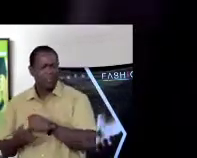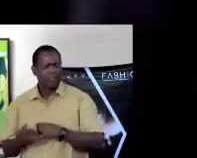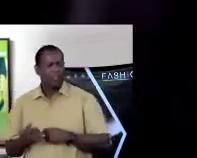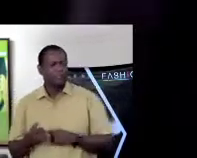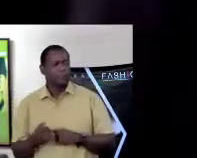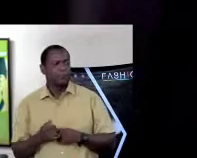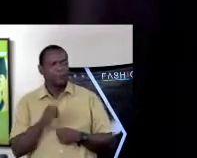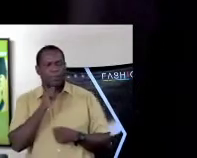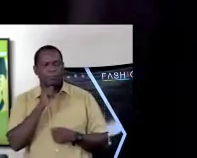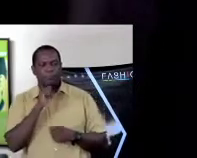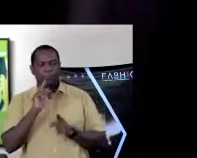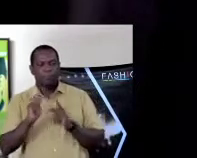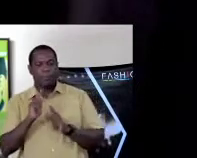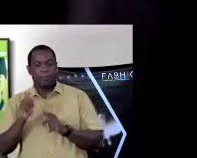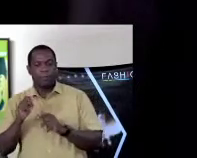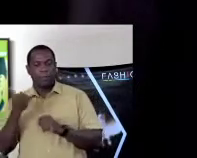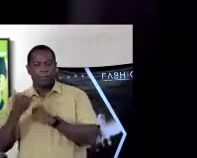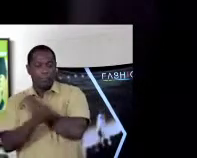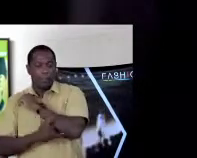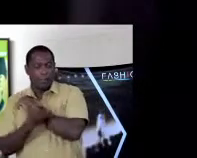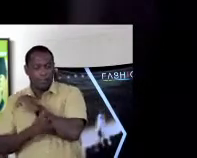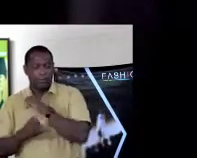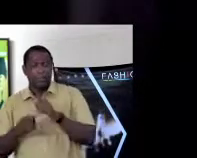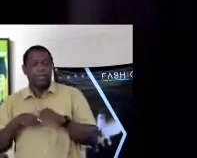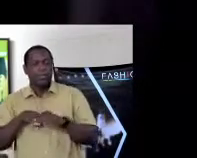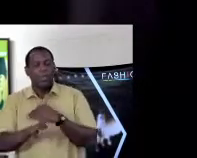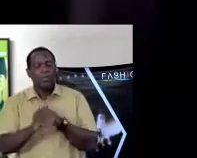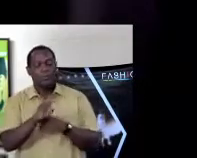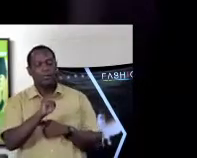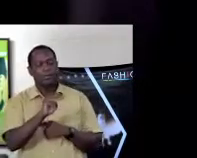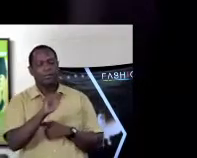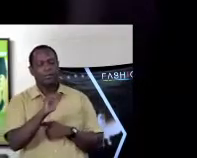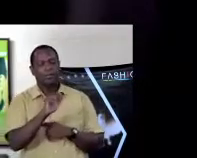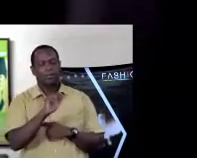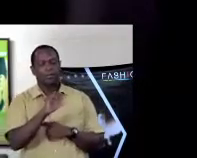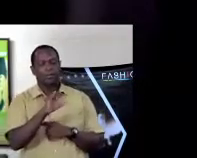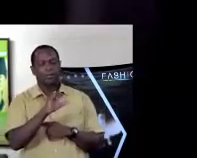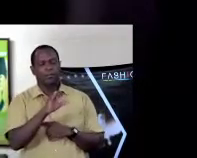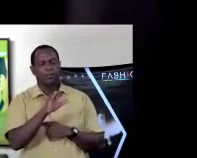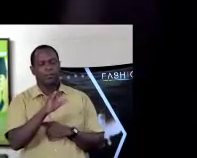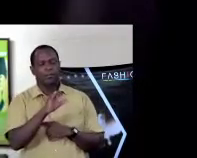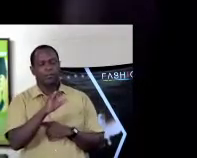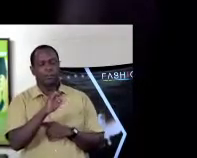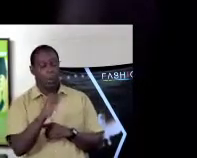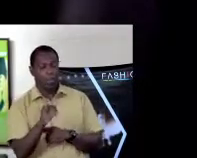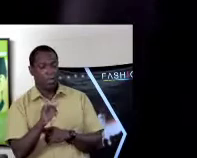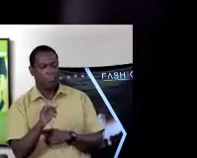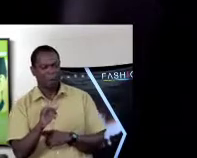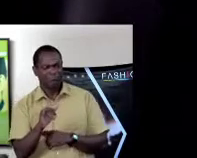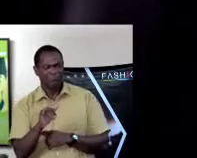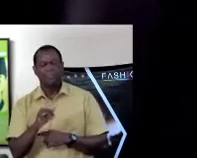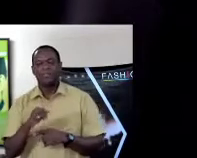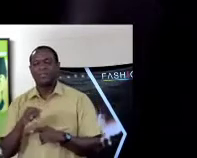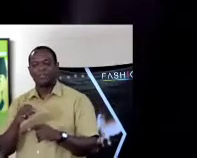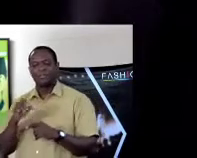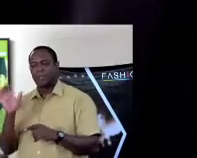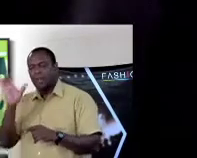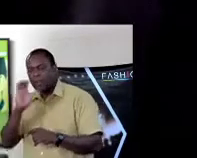you know? The competition is vast, as was mentioned by the other panelists. So you need